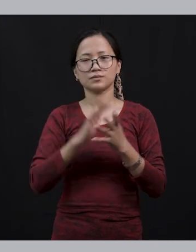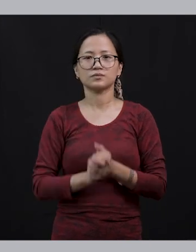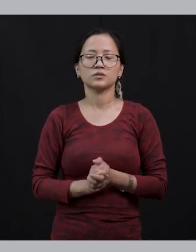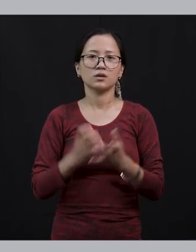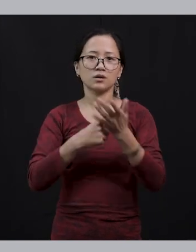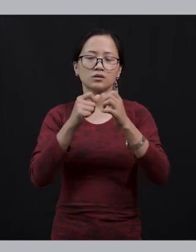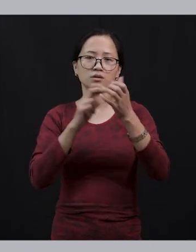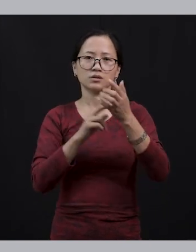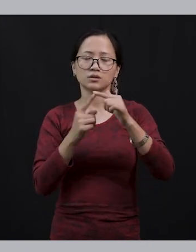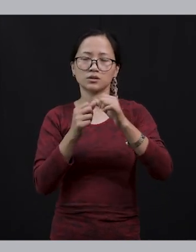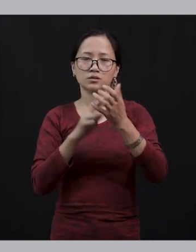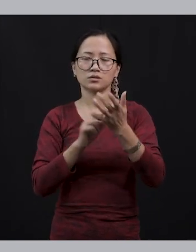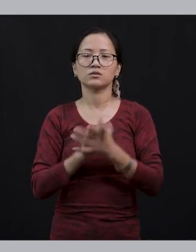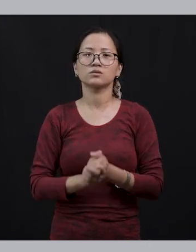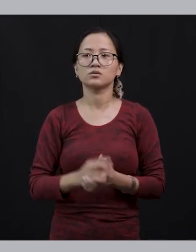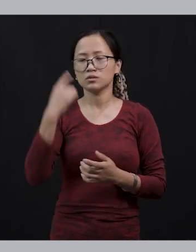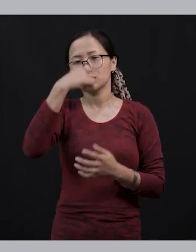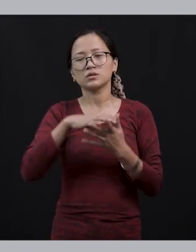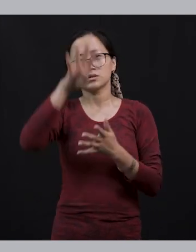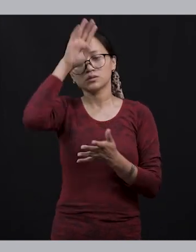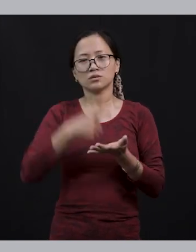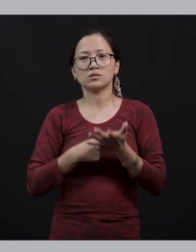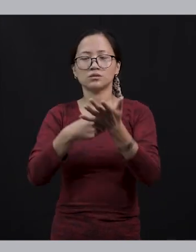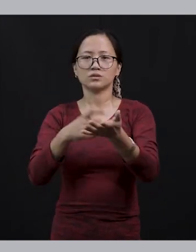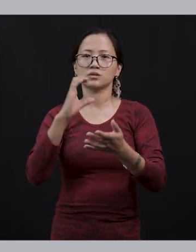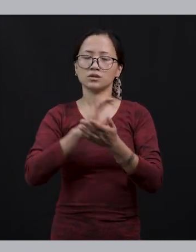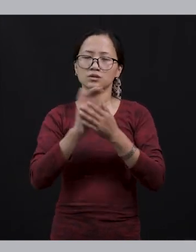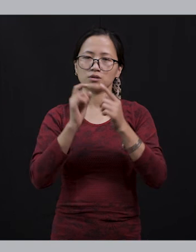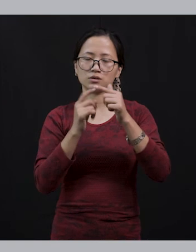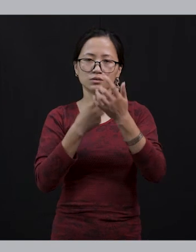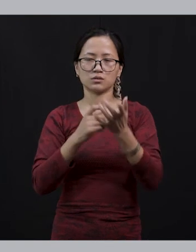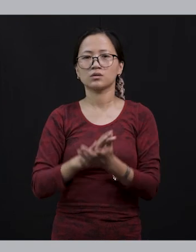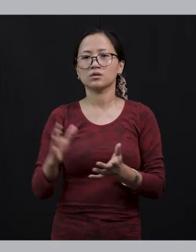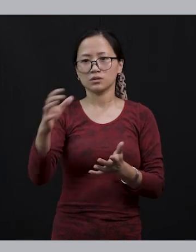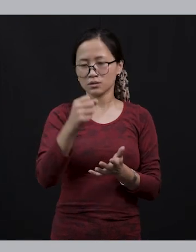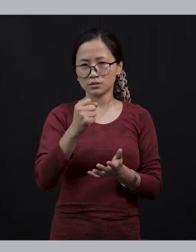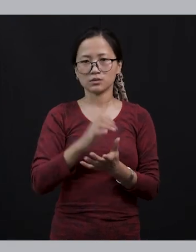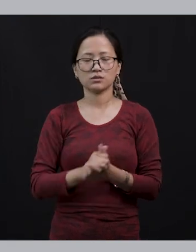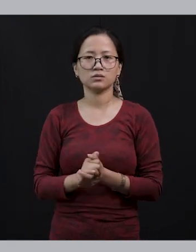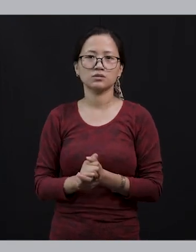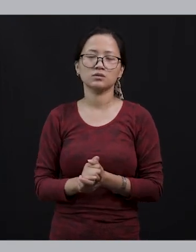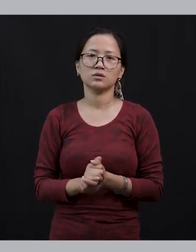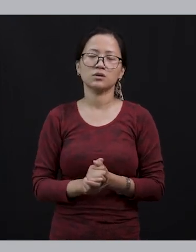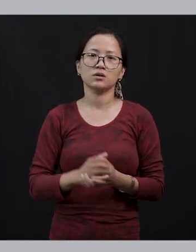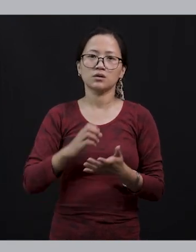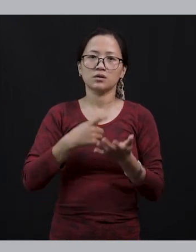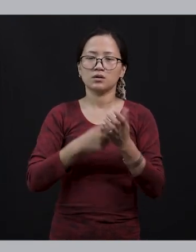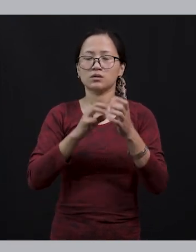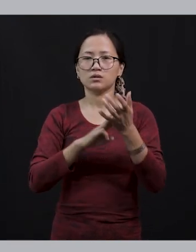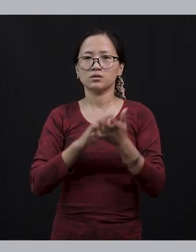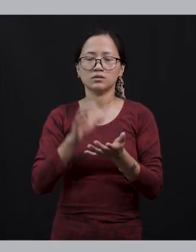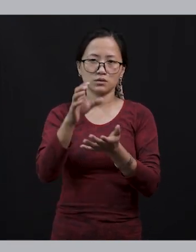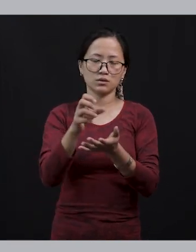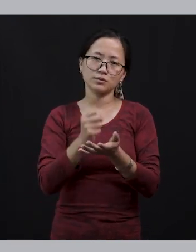Rana Ratan Singh is the one who's the king or the ruler of Chittor. He captures, Rana Ratan Singh escapes after he's